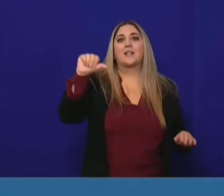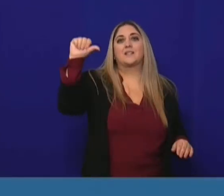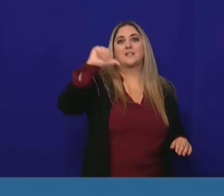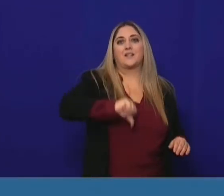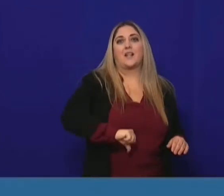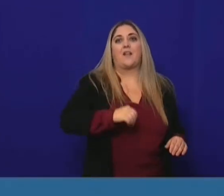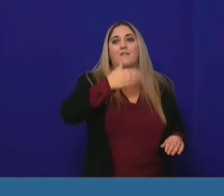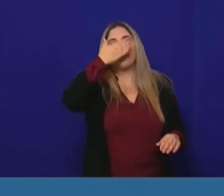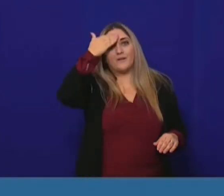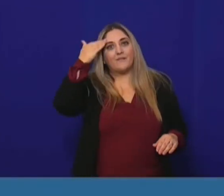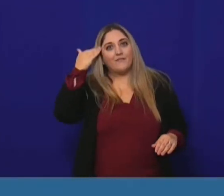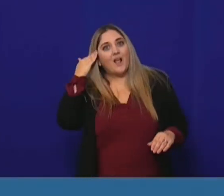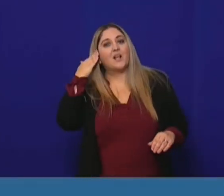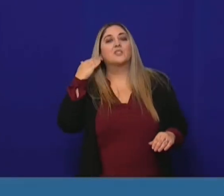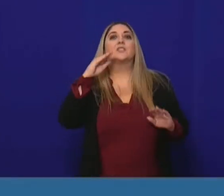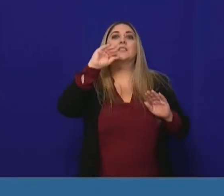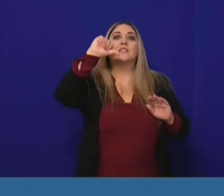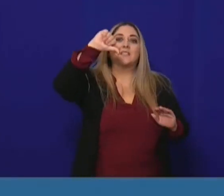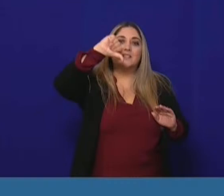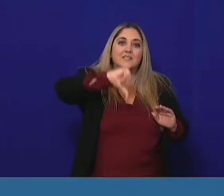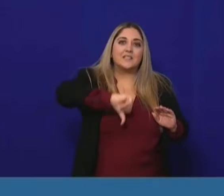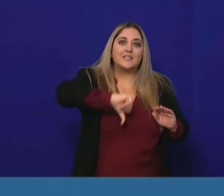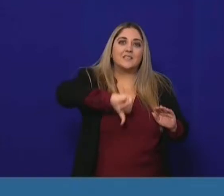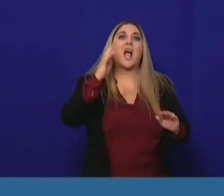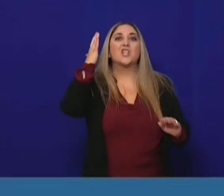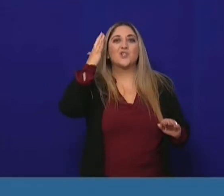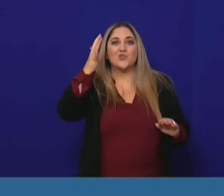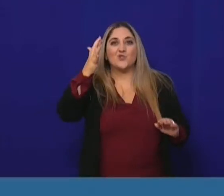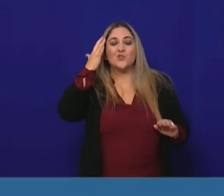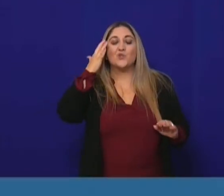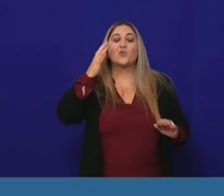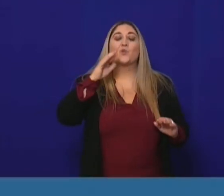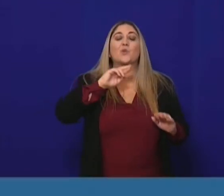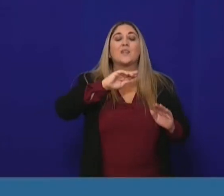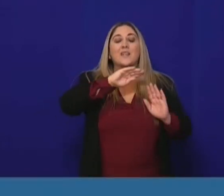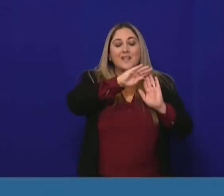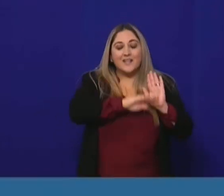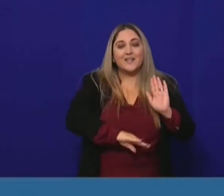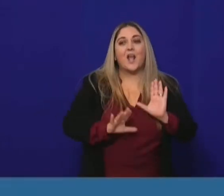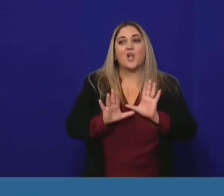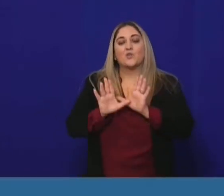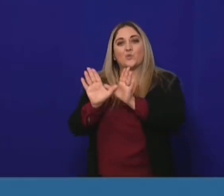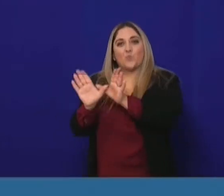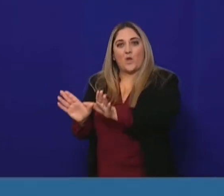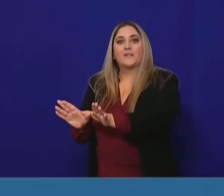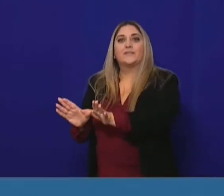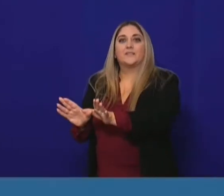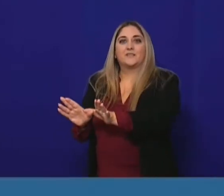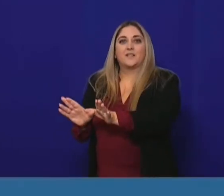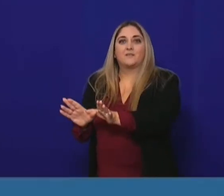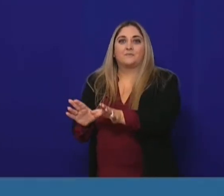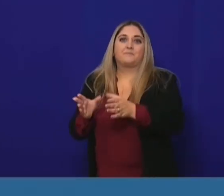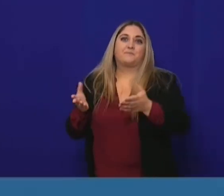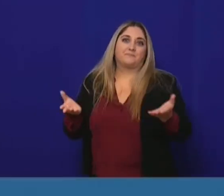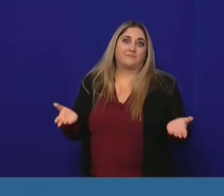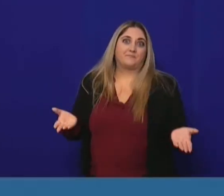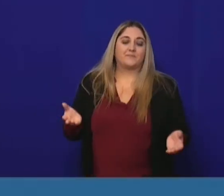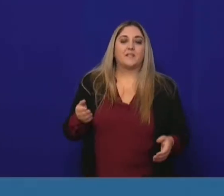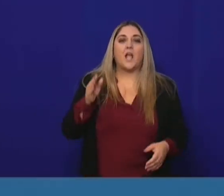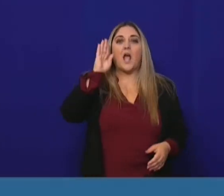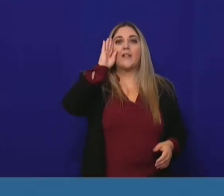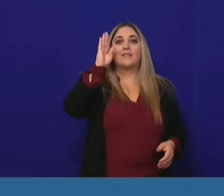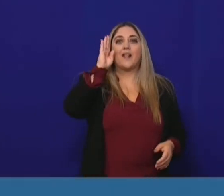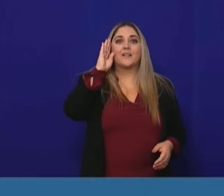li jimirdu u inqas nies li inti jkollok tpoġġi f'kwarantina minħabba xi każijiet pożittivi li jkollok. Għalhekk hawnhekk